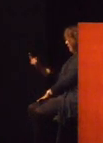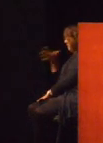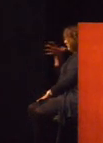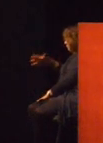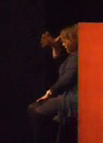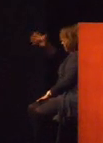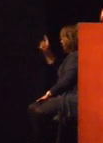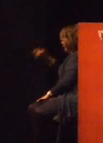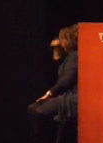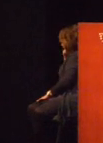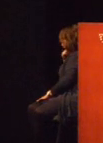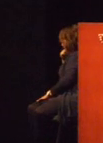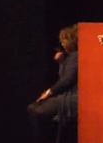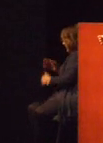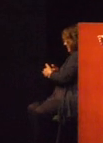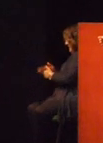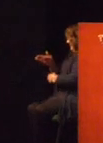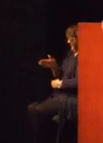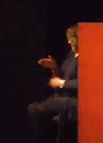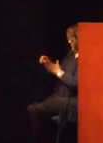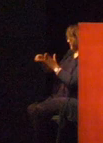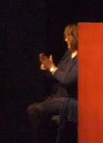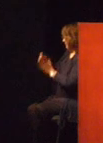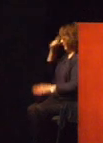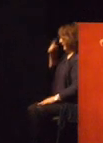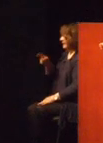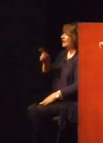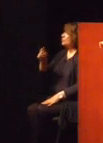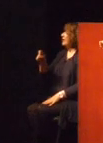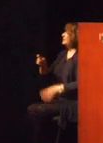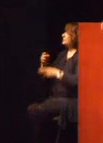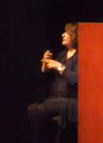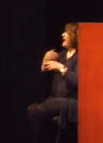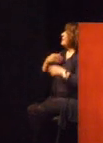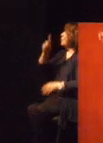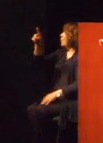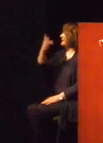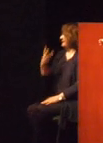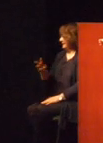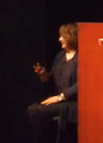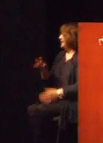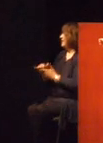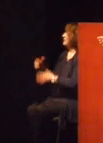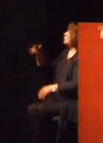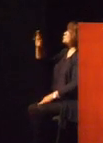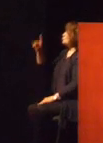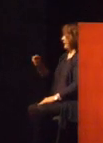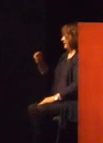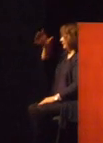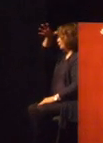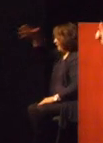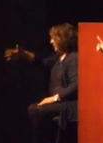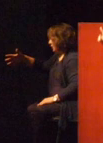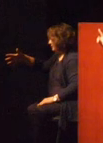Black. In the neighboring state, in order to be Black, you had to be 1/16 Black, which means one of your great-grandparents was Black. And so you